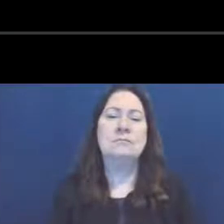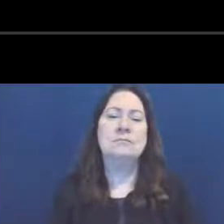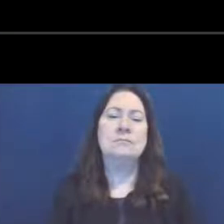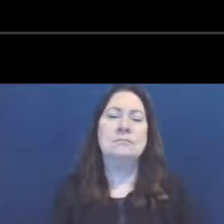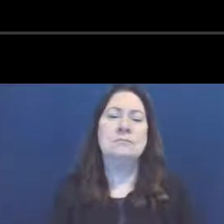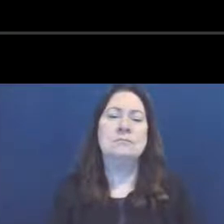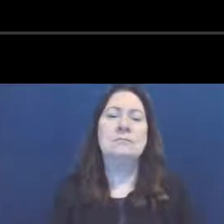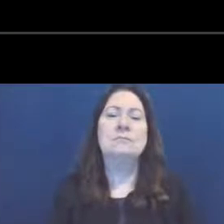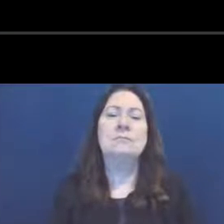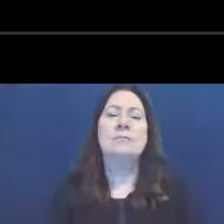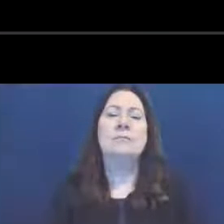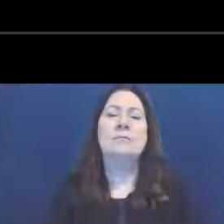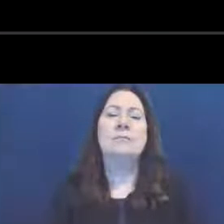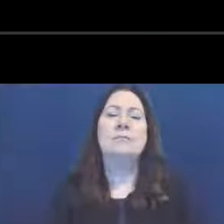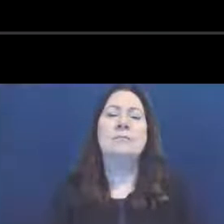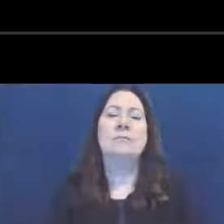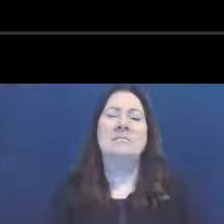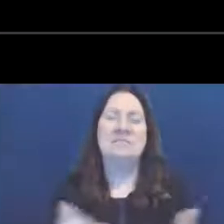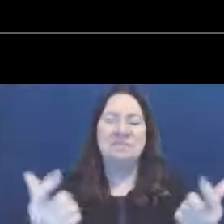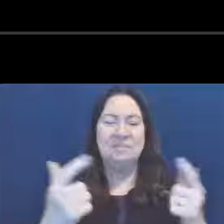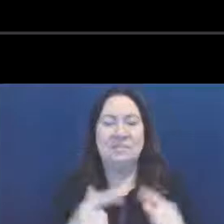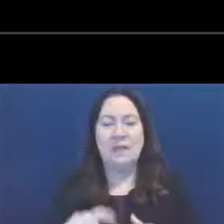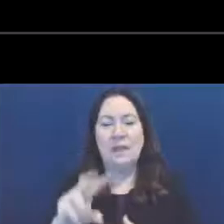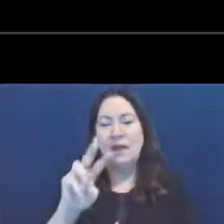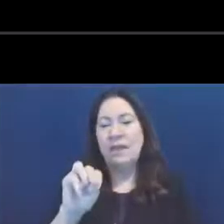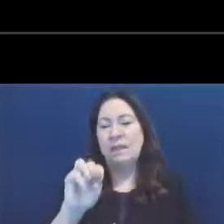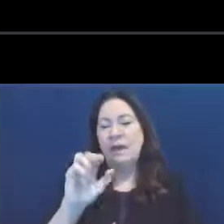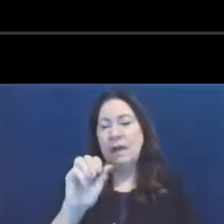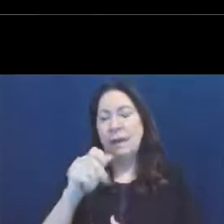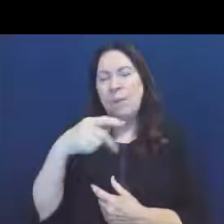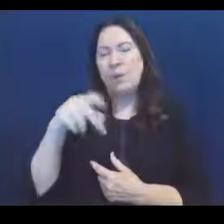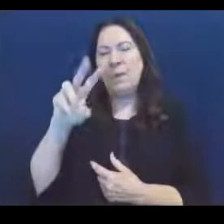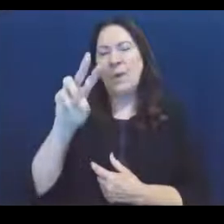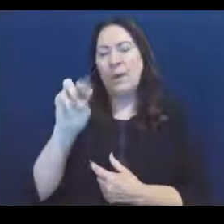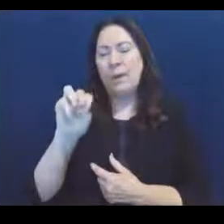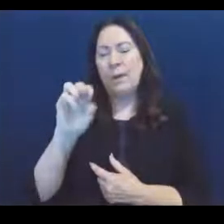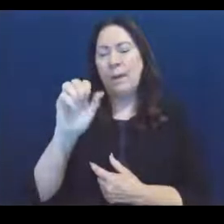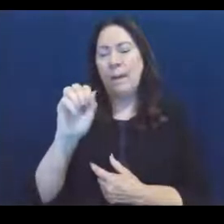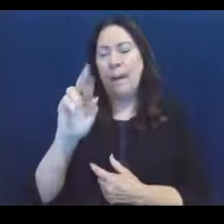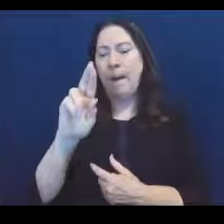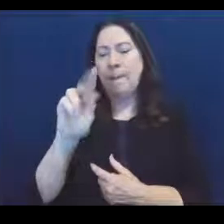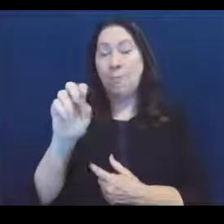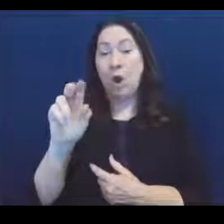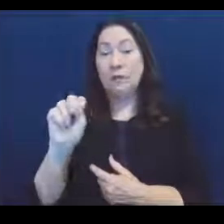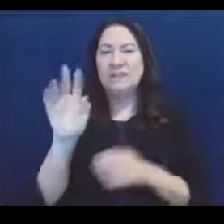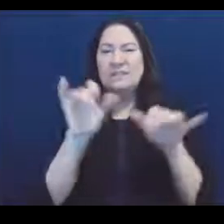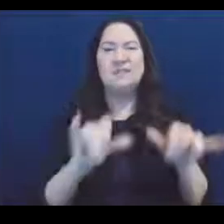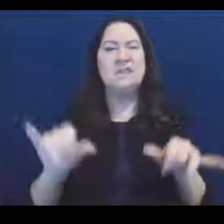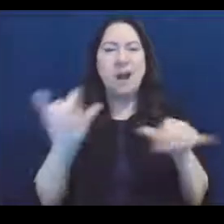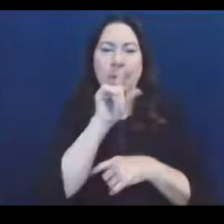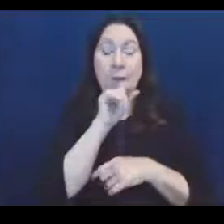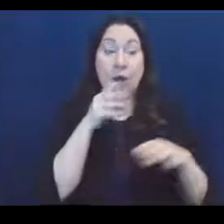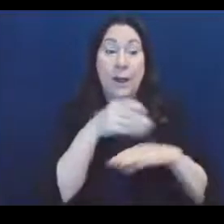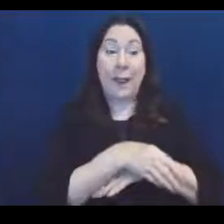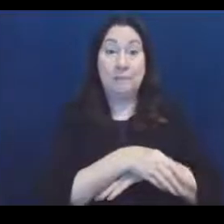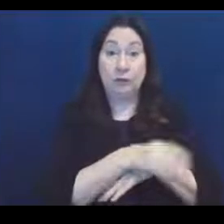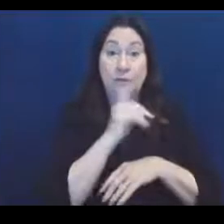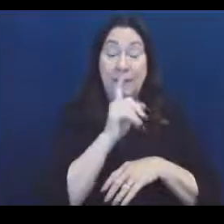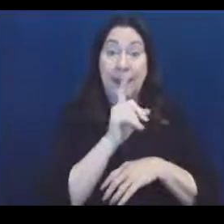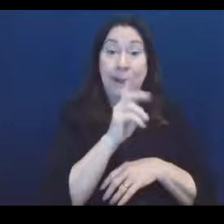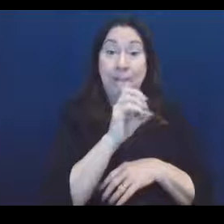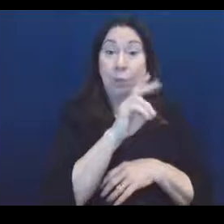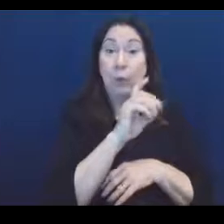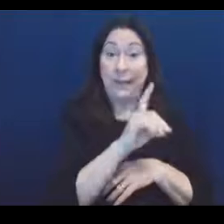eastern United States during the summertime, after their breeding season has concluded, they will form assemblages of thousands